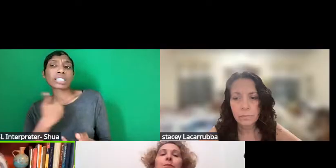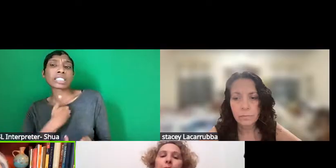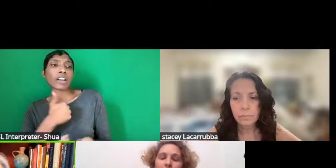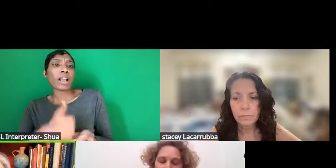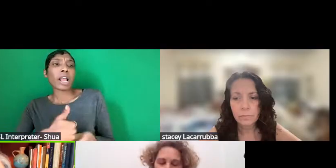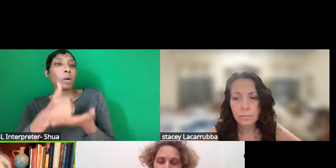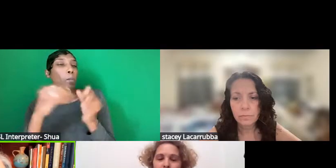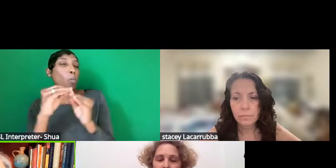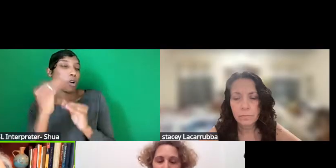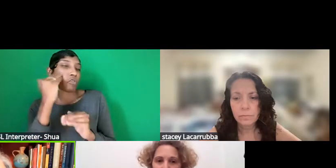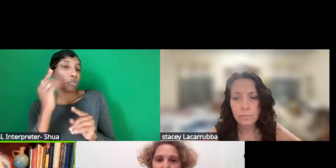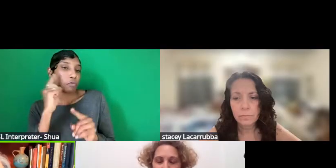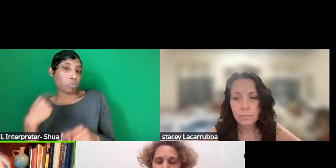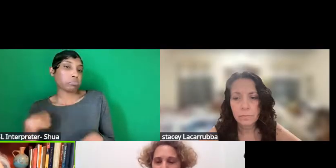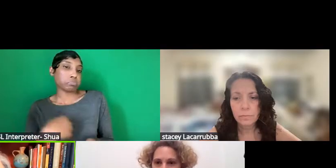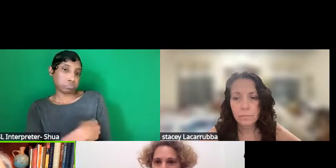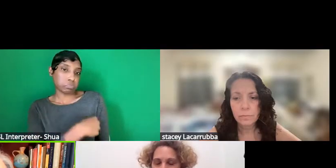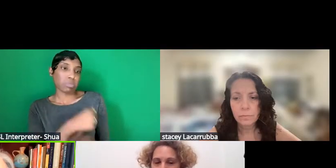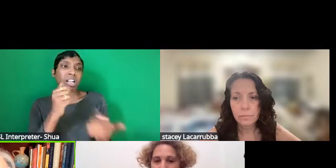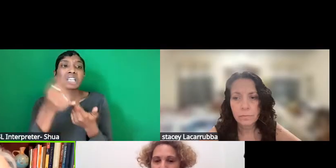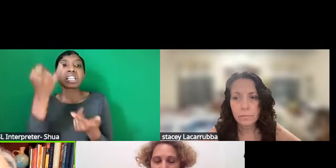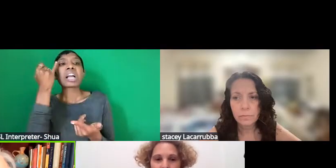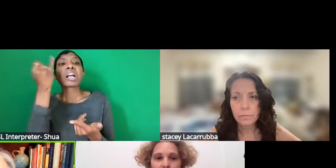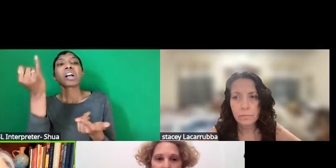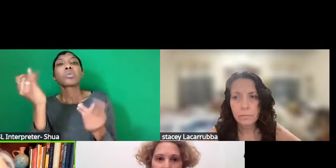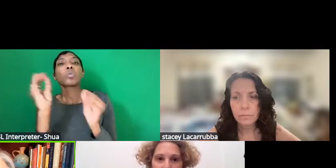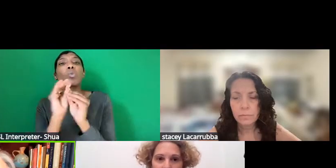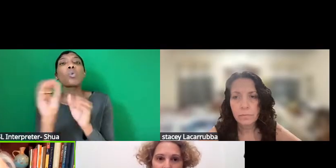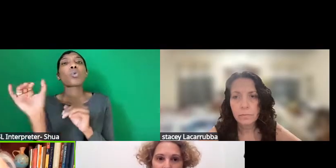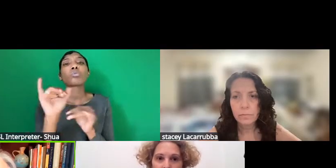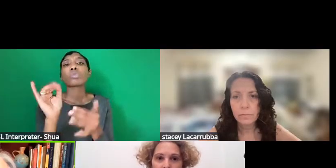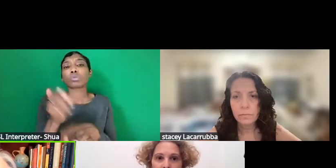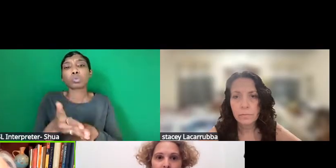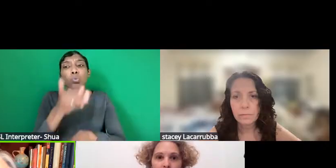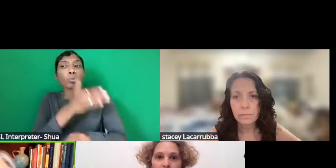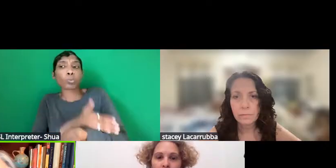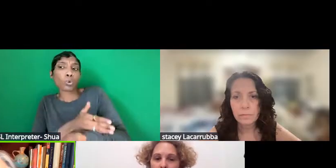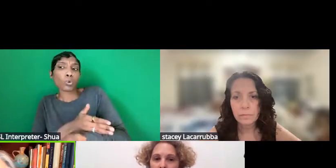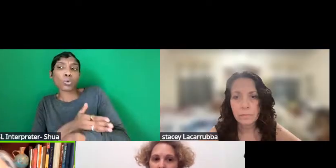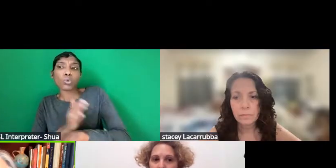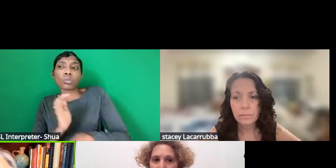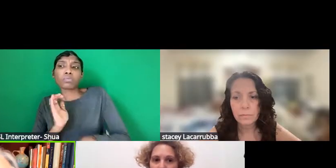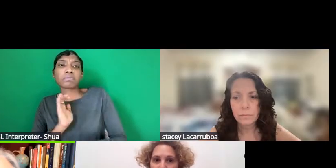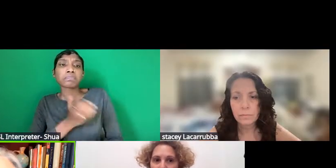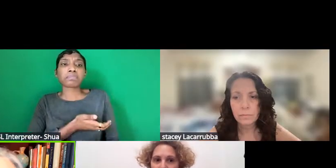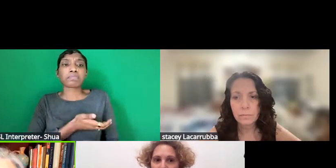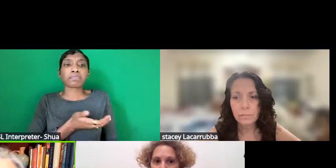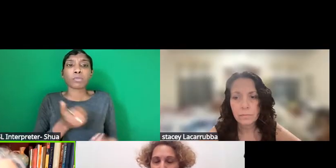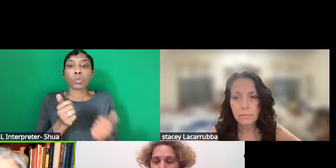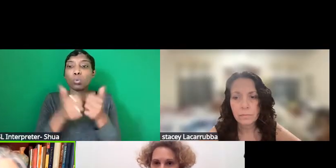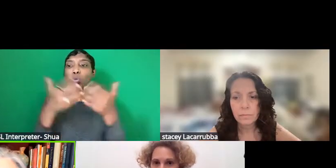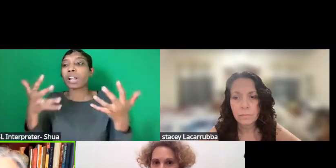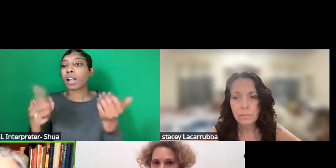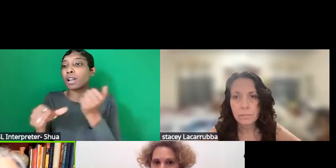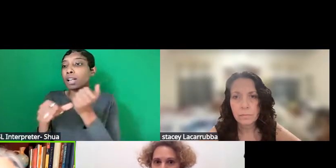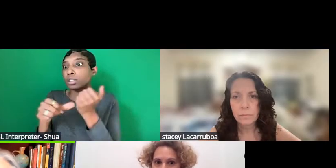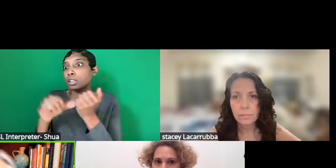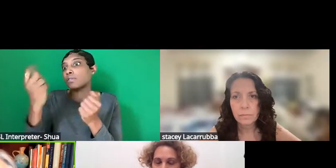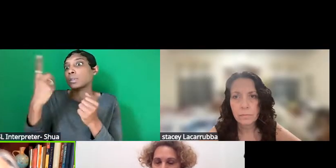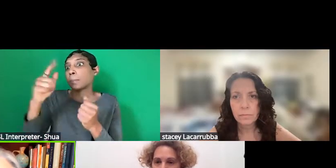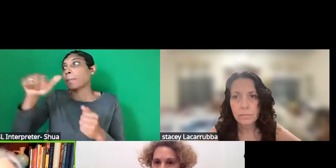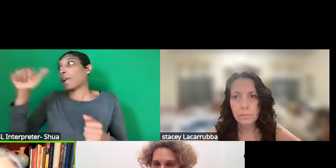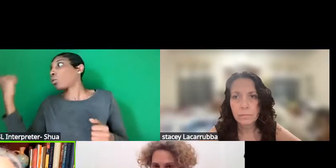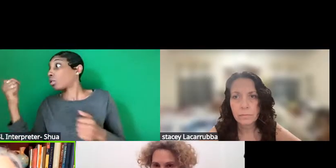us. This is the idea of when we're working to improve or overcome something without the assistance of someone else,